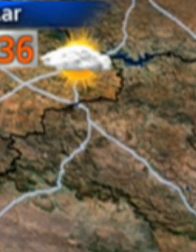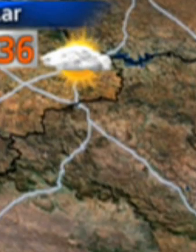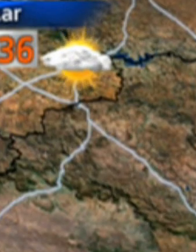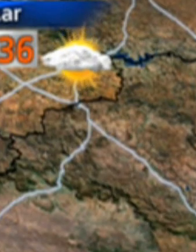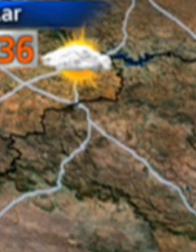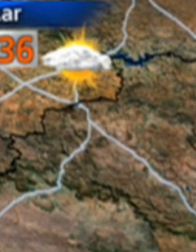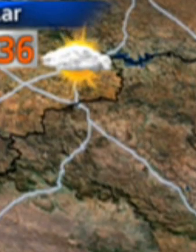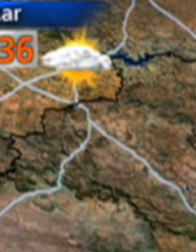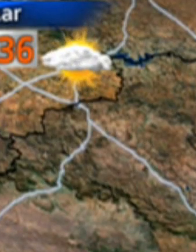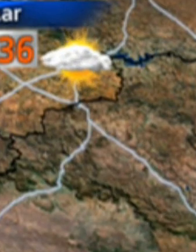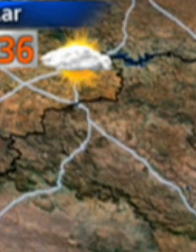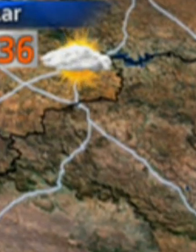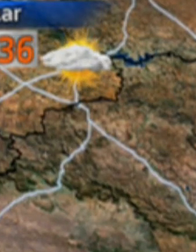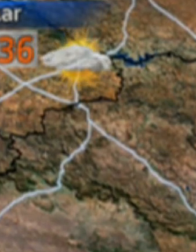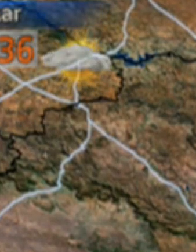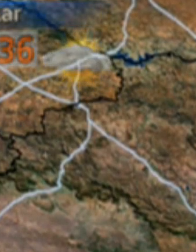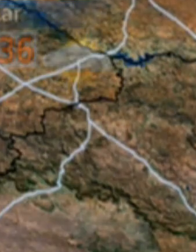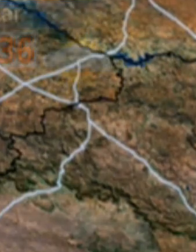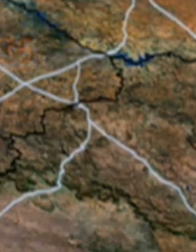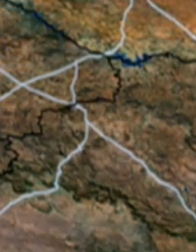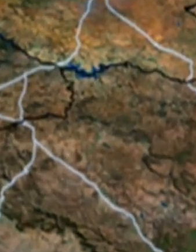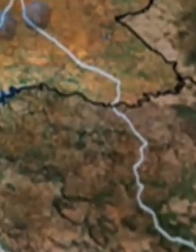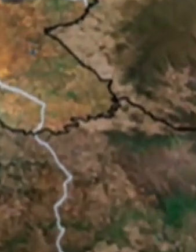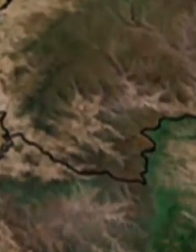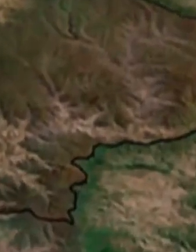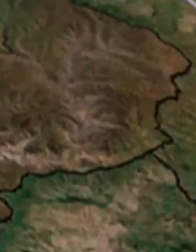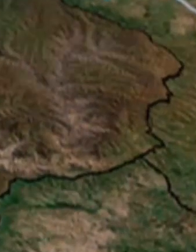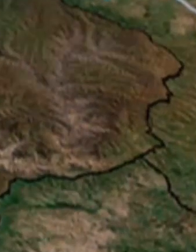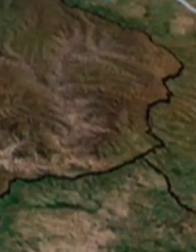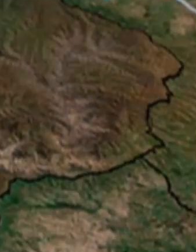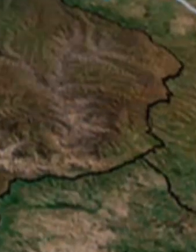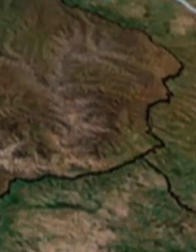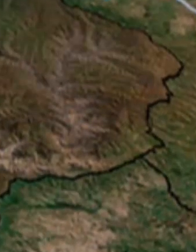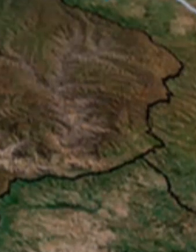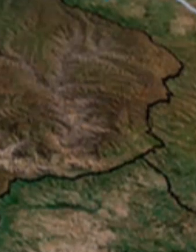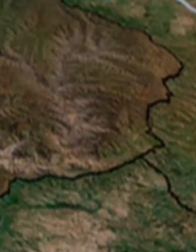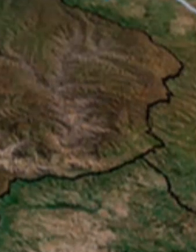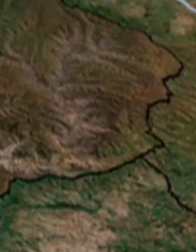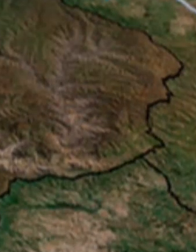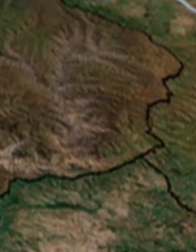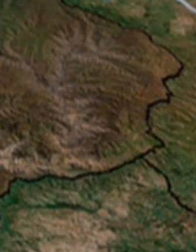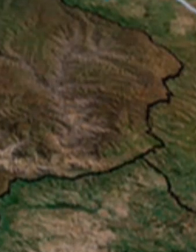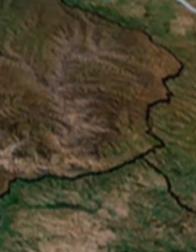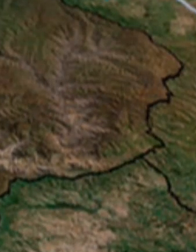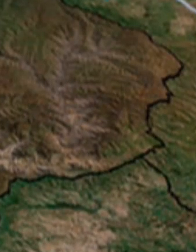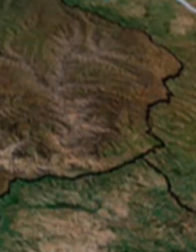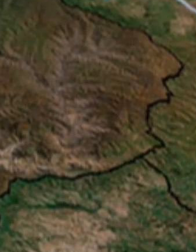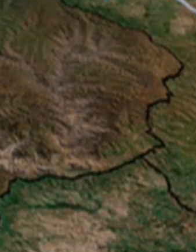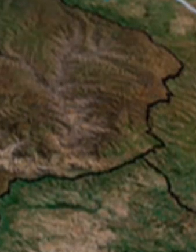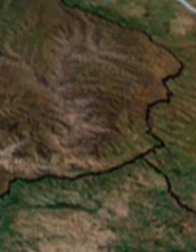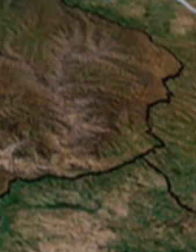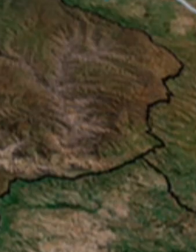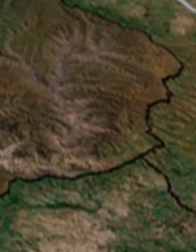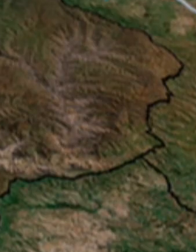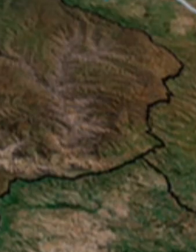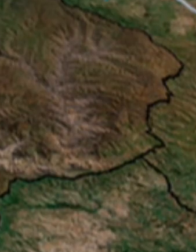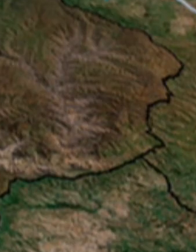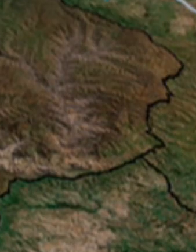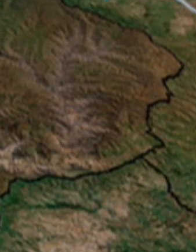di le 36 mo thapameng lebela ko Free State mo provinceng go tlana le pula Wepener ka dikgata di le